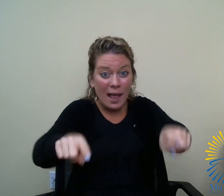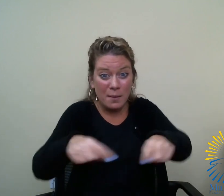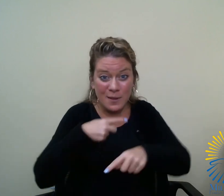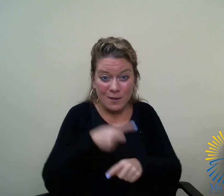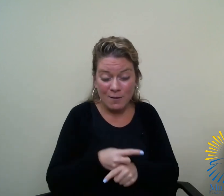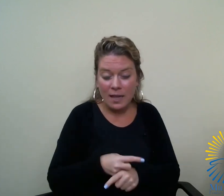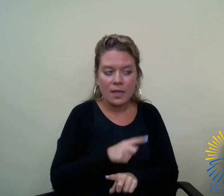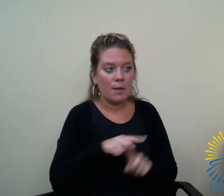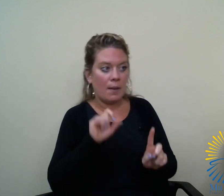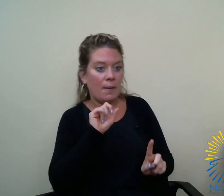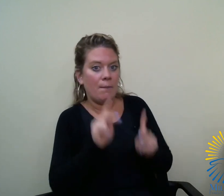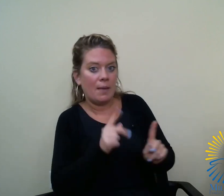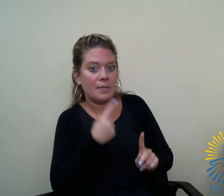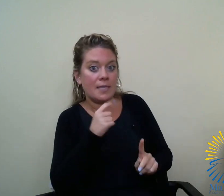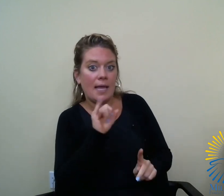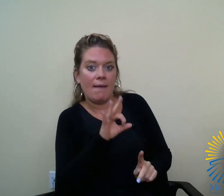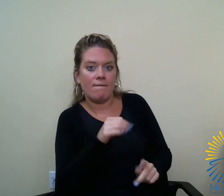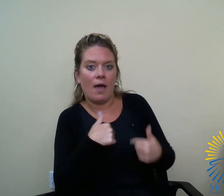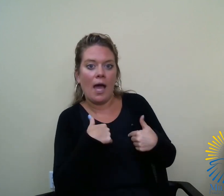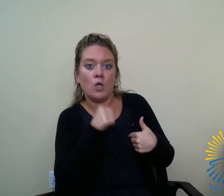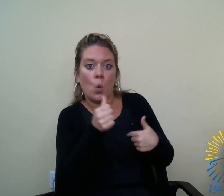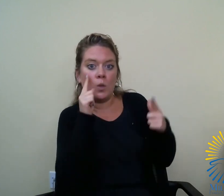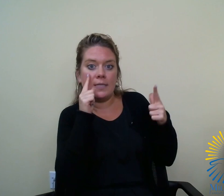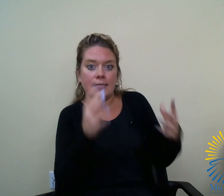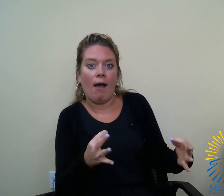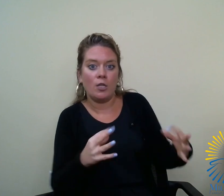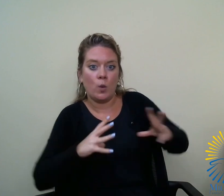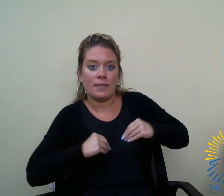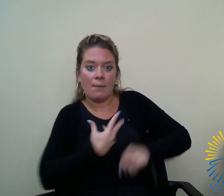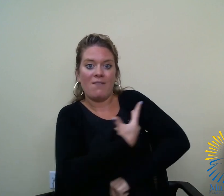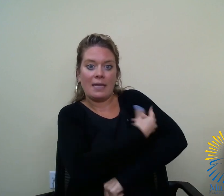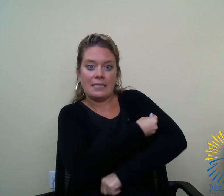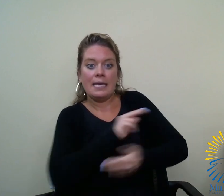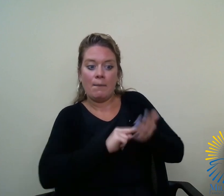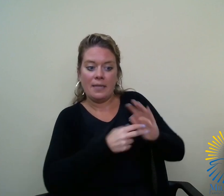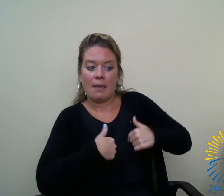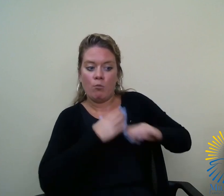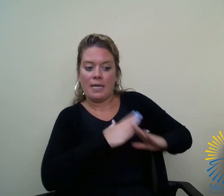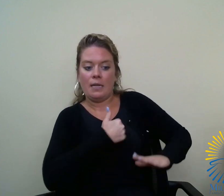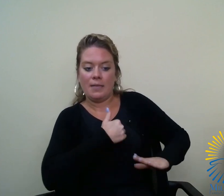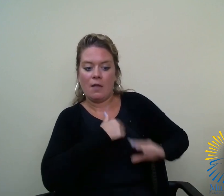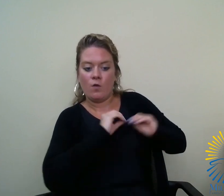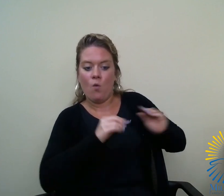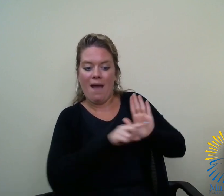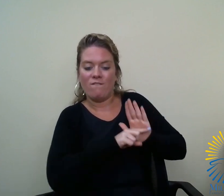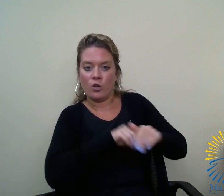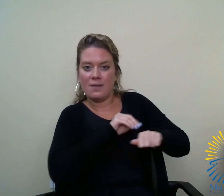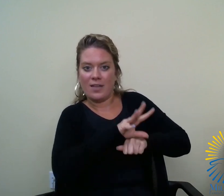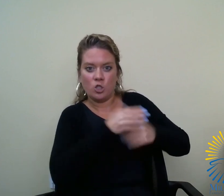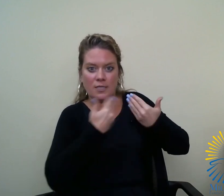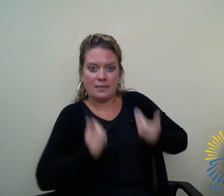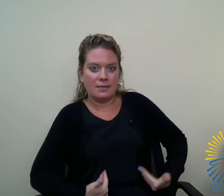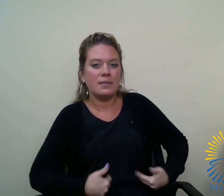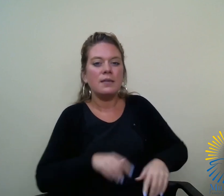like, well, if I don't take the vaccine, nothing is going to happen to me, not like adverse side effects and whatnot. But a good point to make is you're taking a